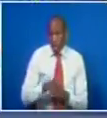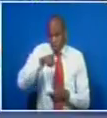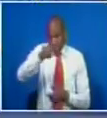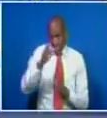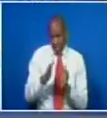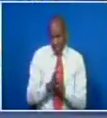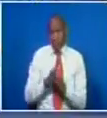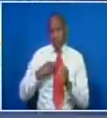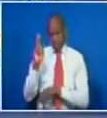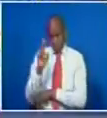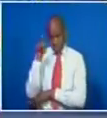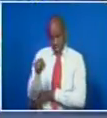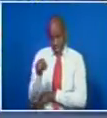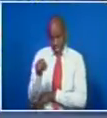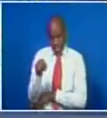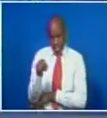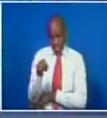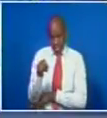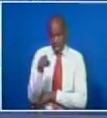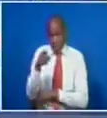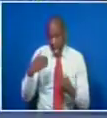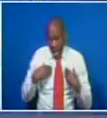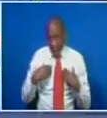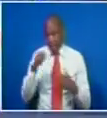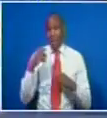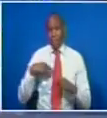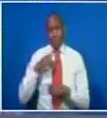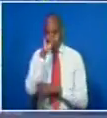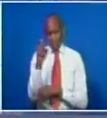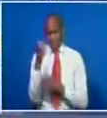relationship with Uhuru Kenyatta in a moment. But I think there's an audience question that we had skipped.